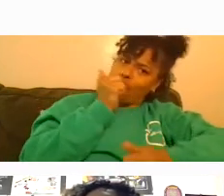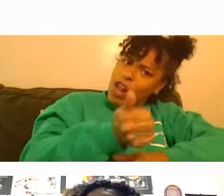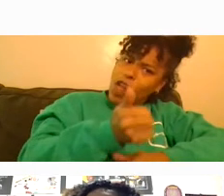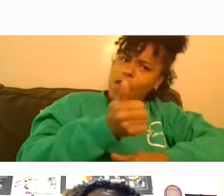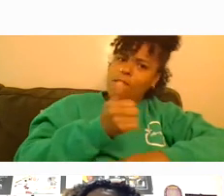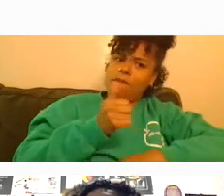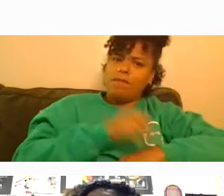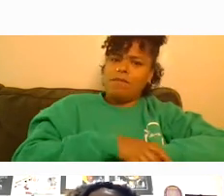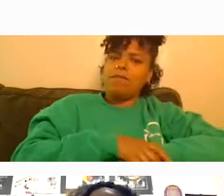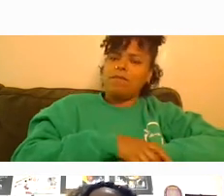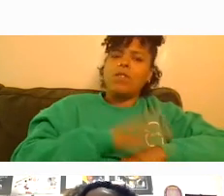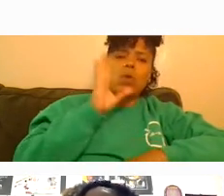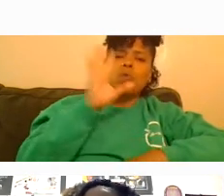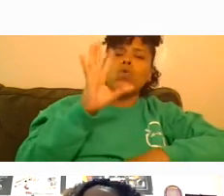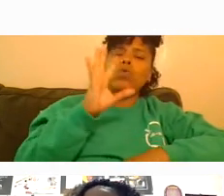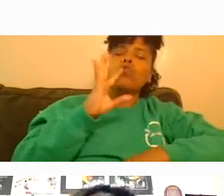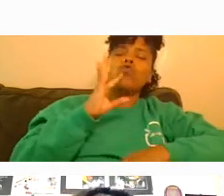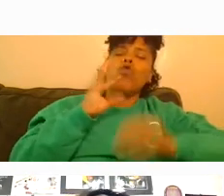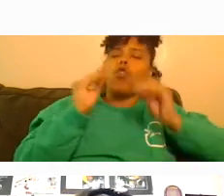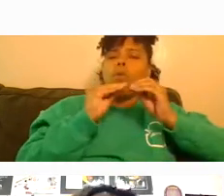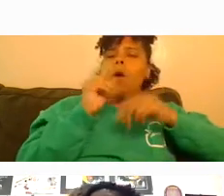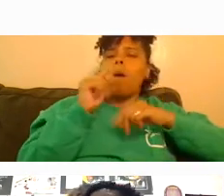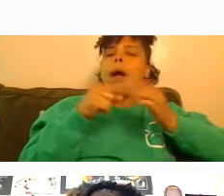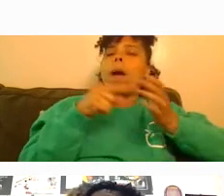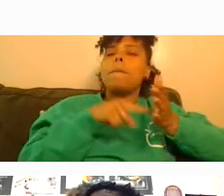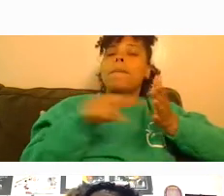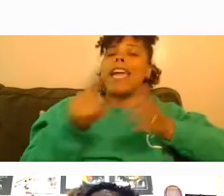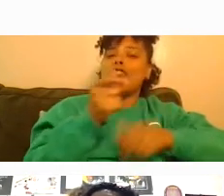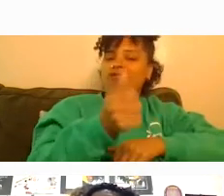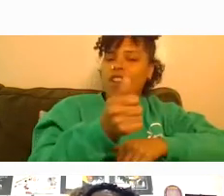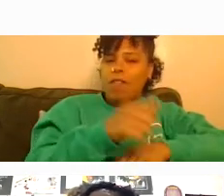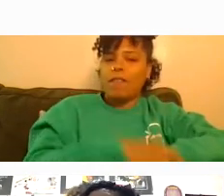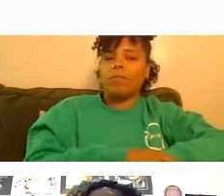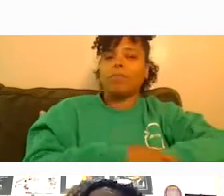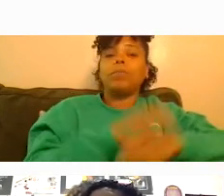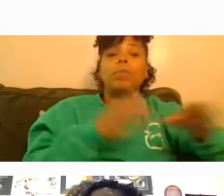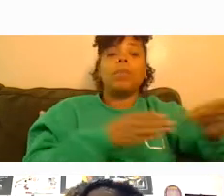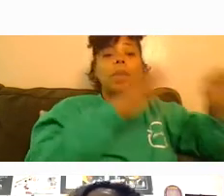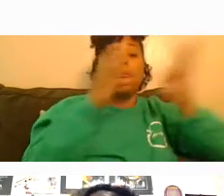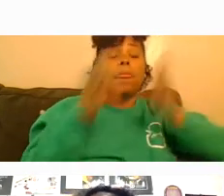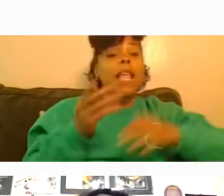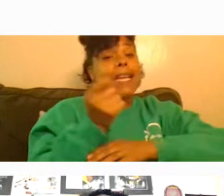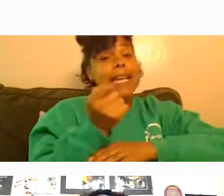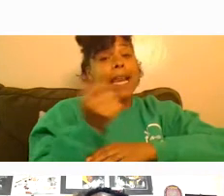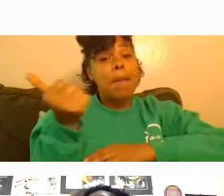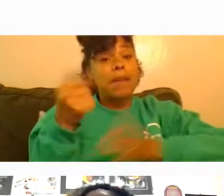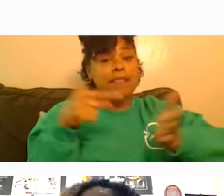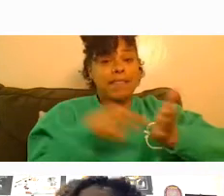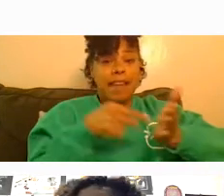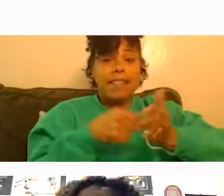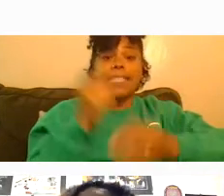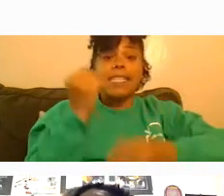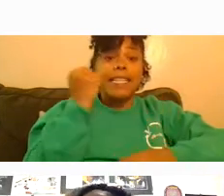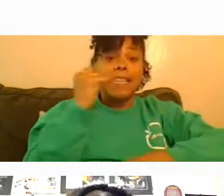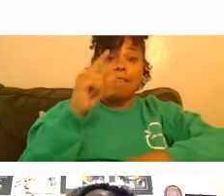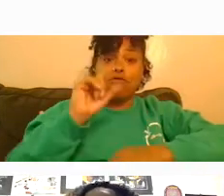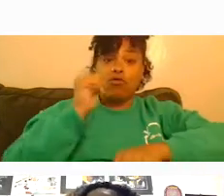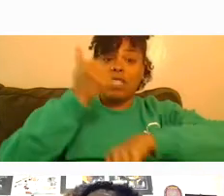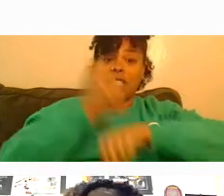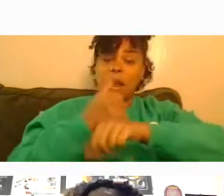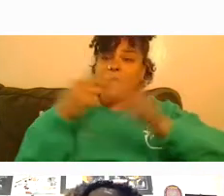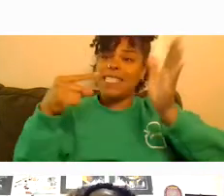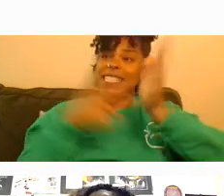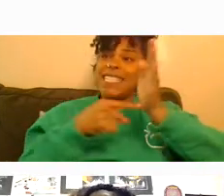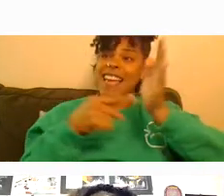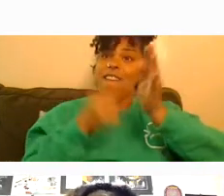going to talk more about that. You can eliminate debt. Just think about this. If you set up a debt freedom program, which is free, we'll tell you